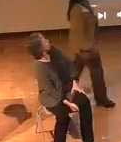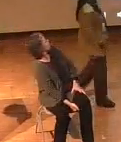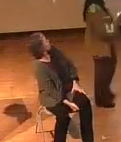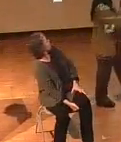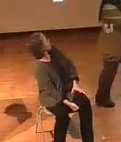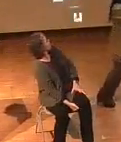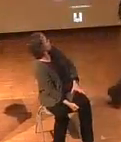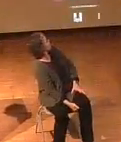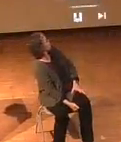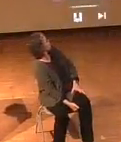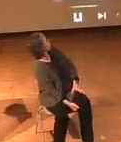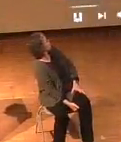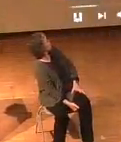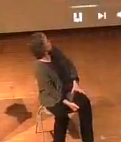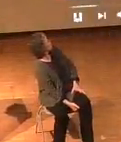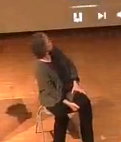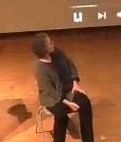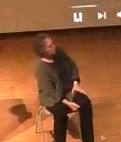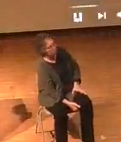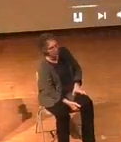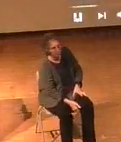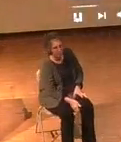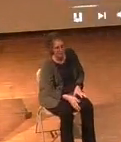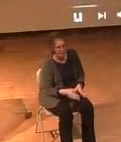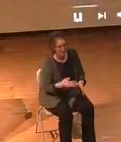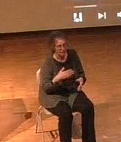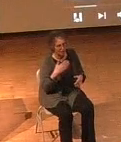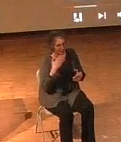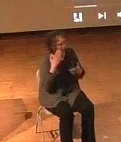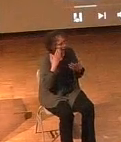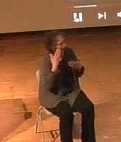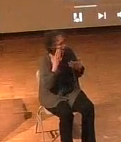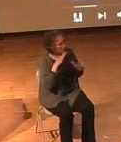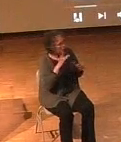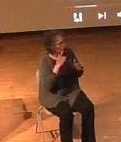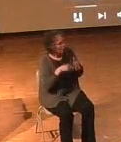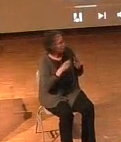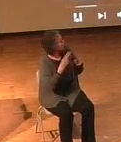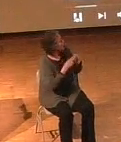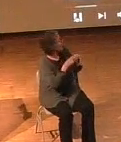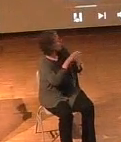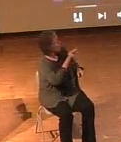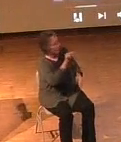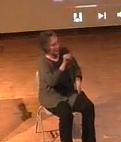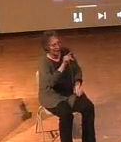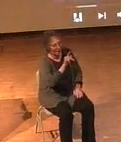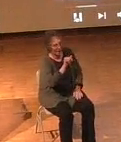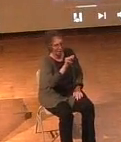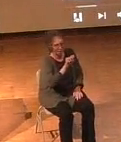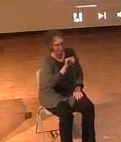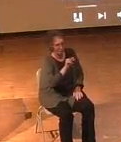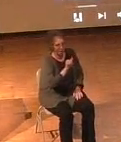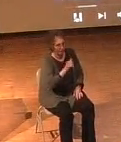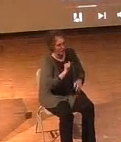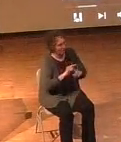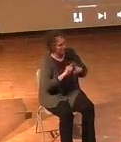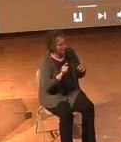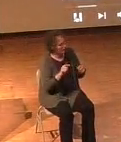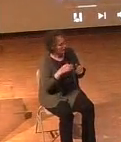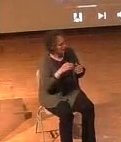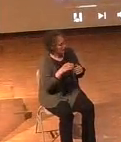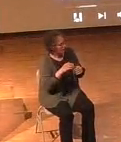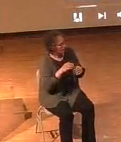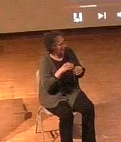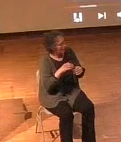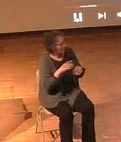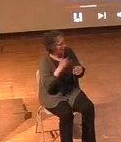we shall. I don't know why it's called that, because I call it, I don't know why it's called Nakamura, because there's probably a reason. I should research it myself. I'm a